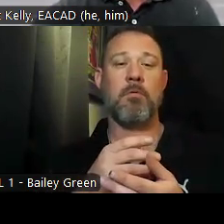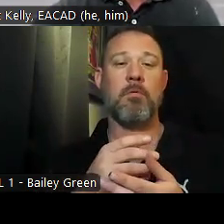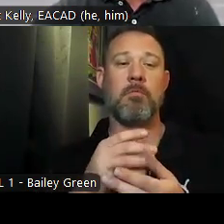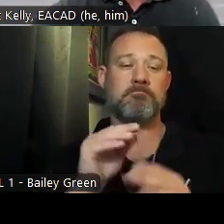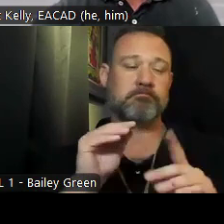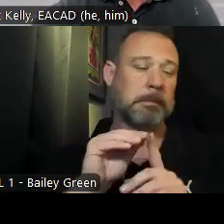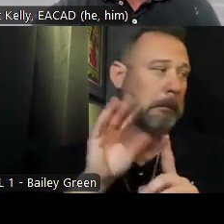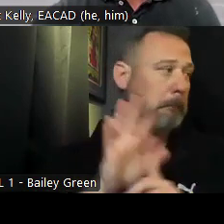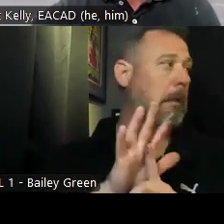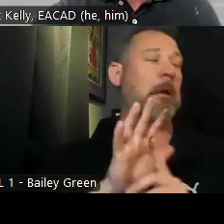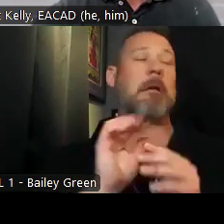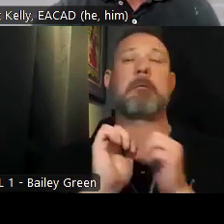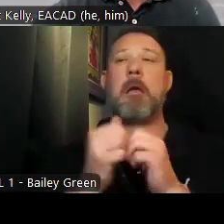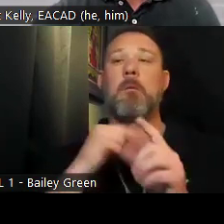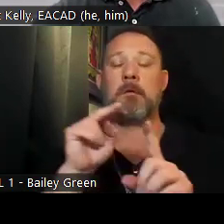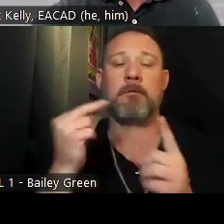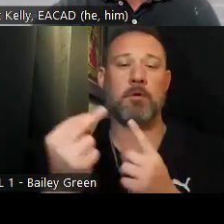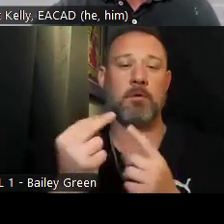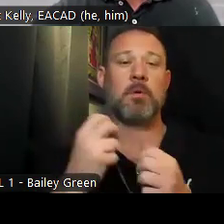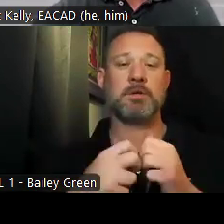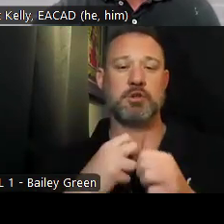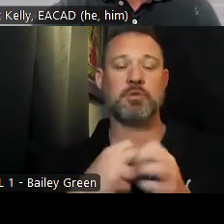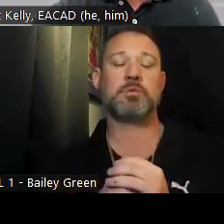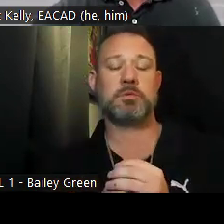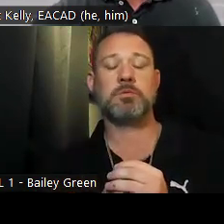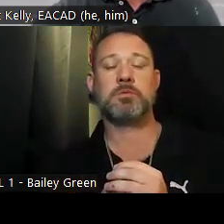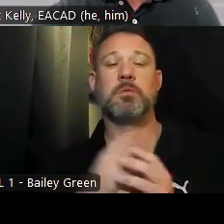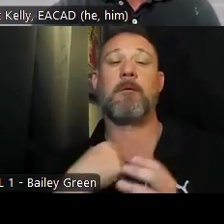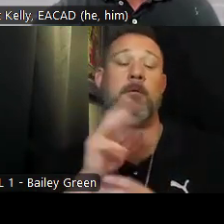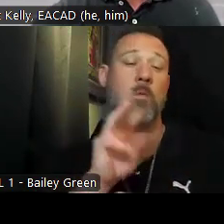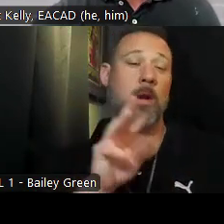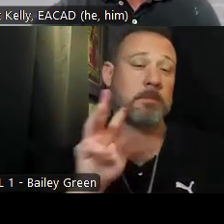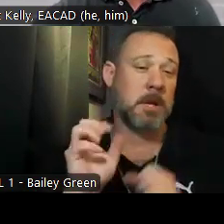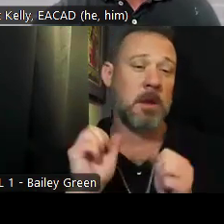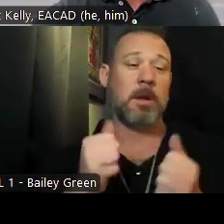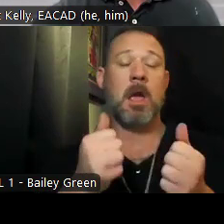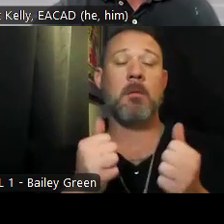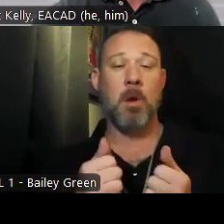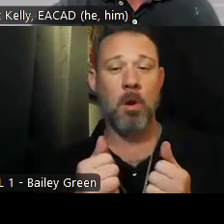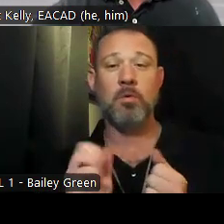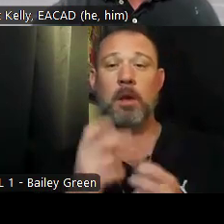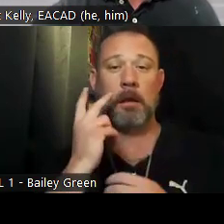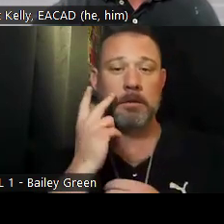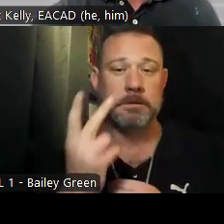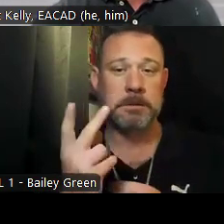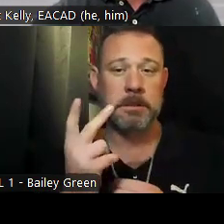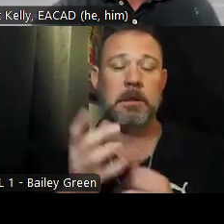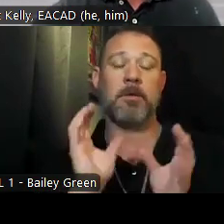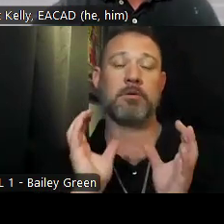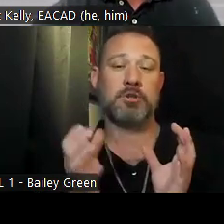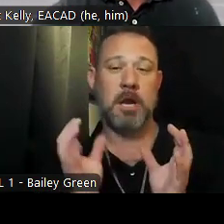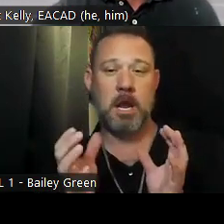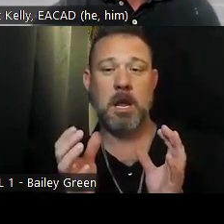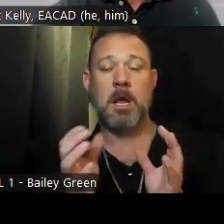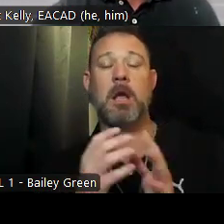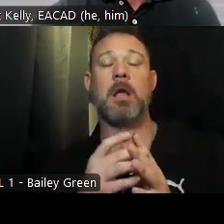impact on how we view issues. So we have a website that we can post in, you can see in the chat, and we're